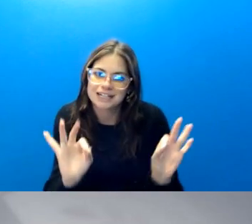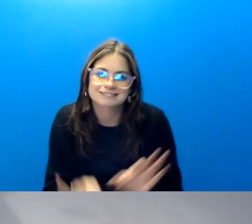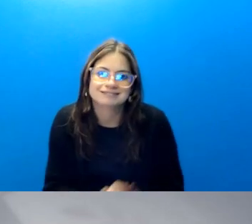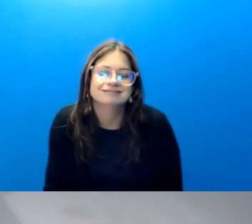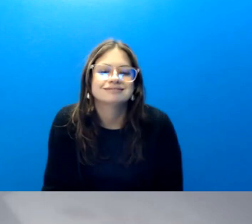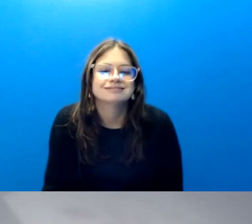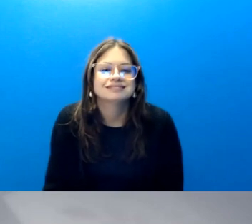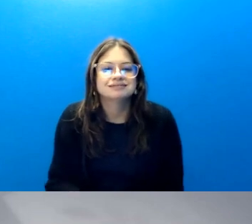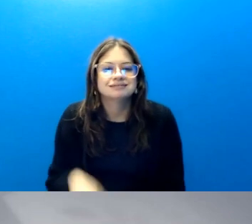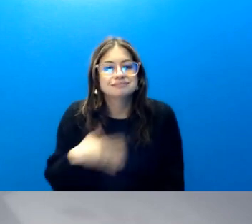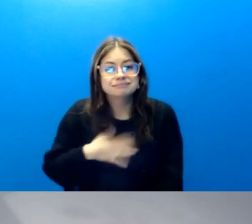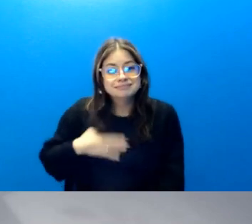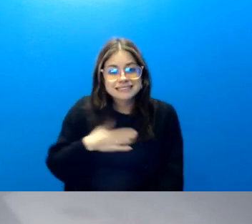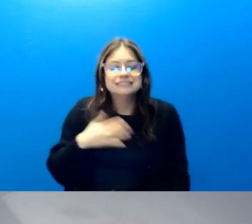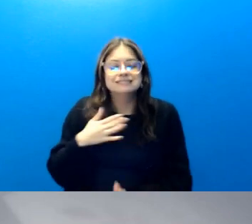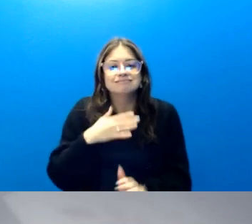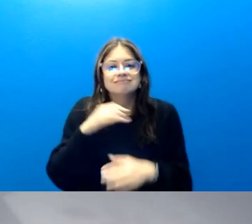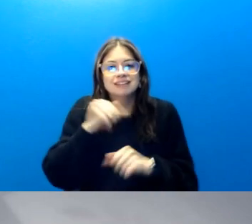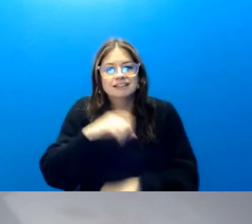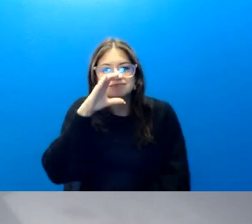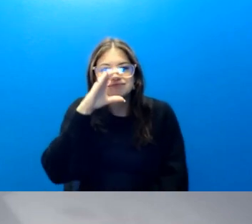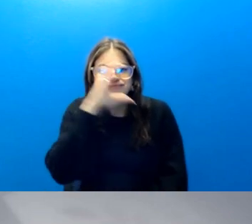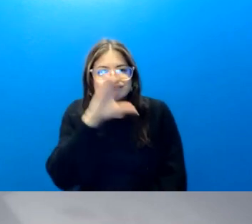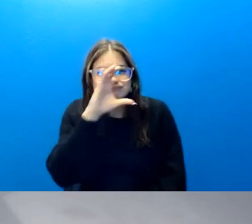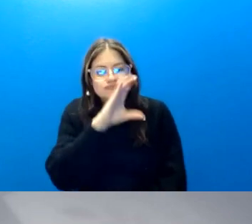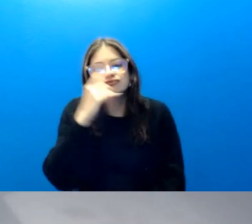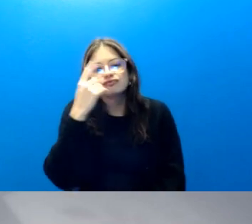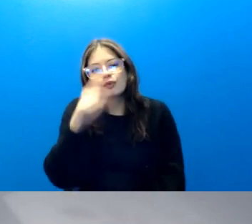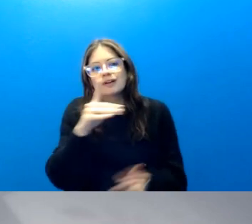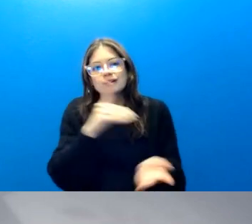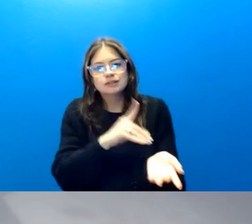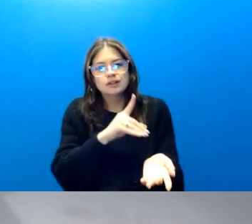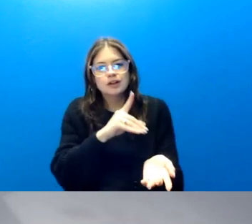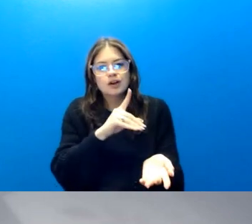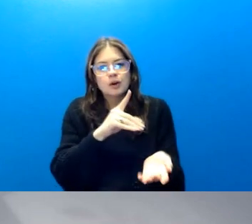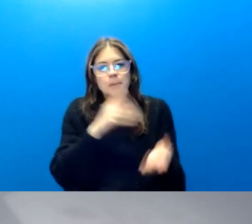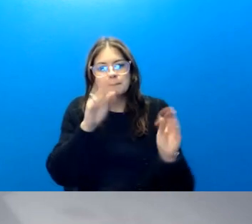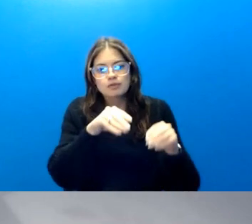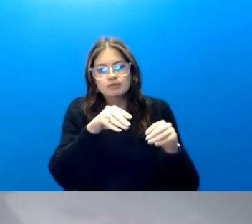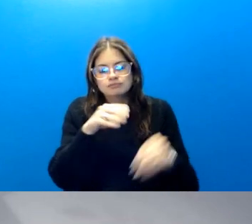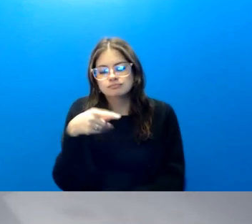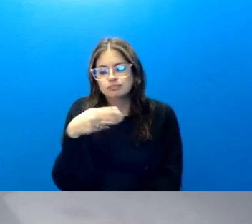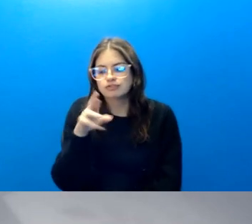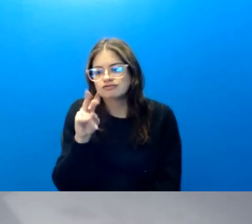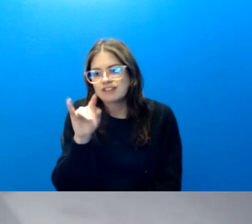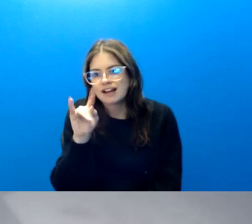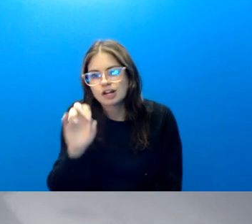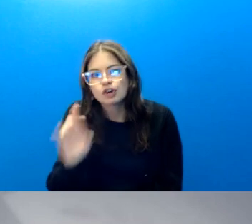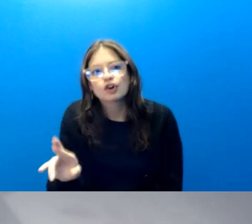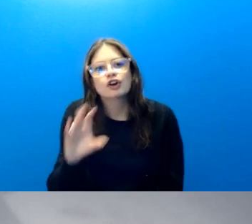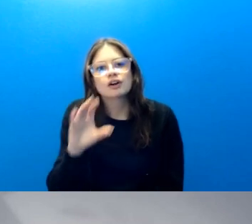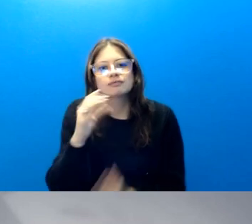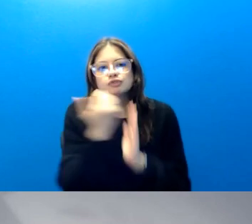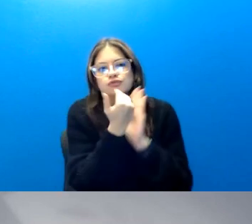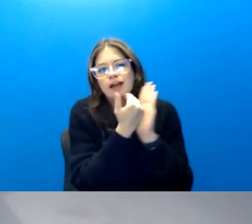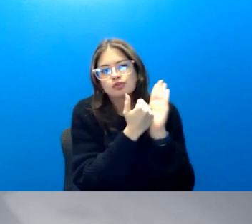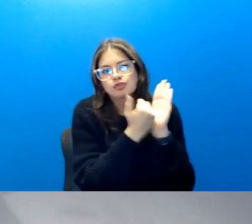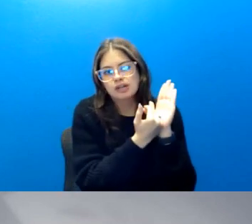Please feel free to look at the program or the provider directory and the link that I've just added in the chat to take a look at again,